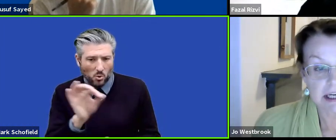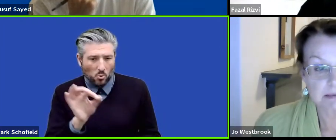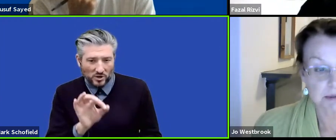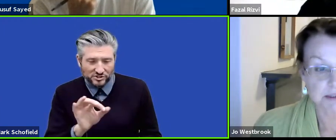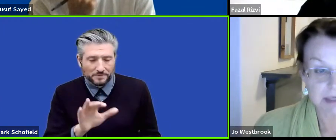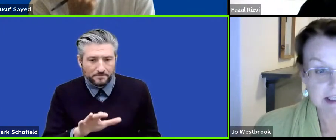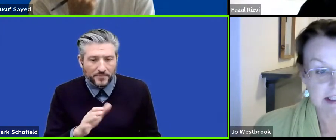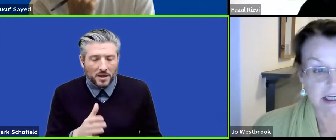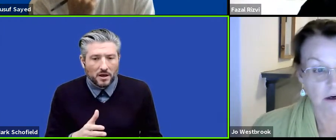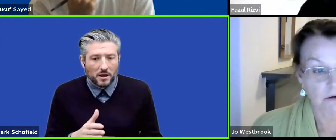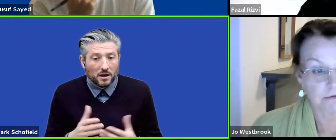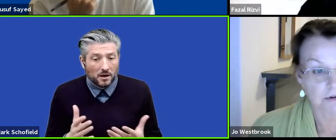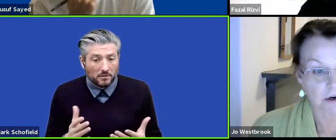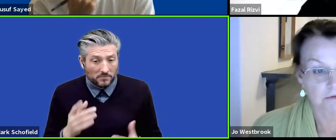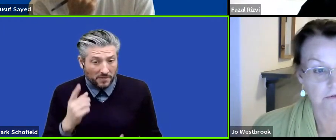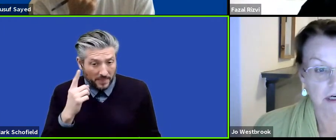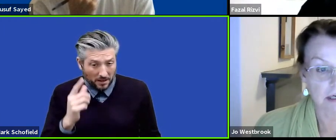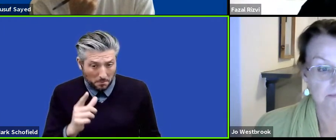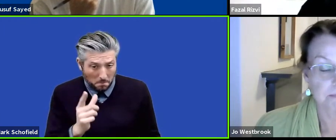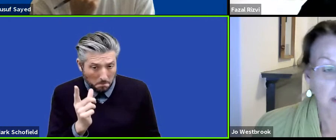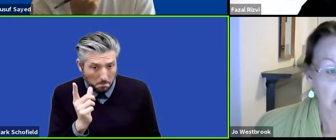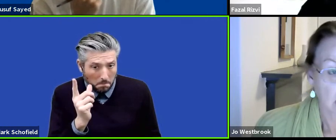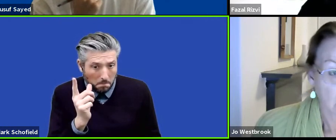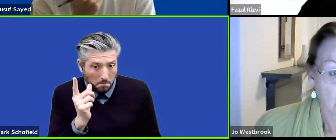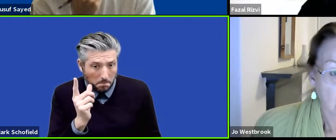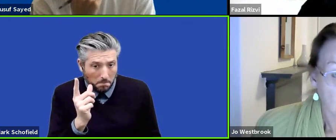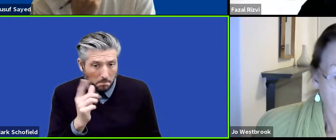is there any possibility